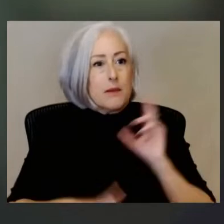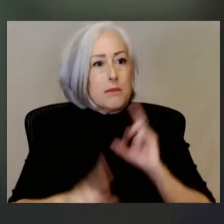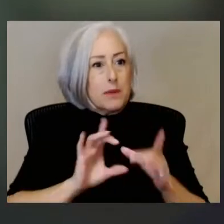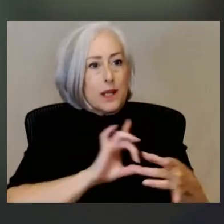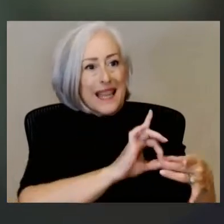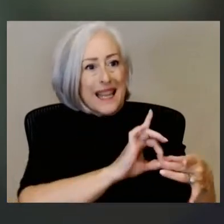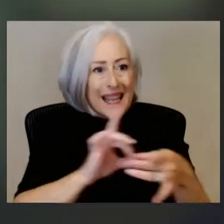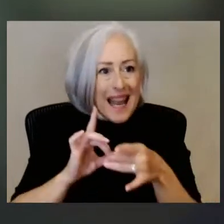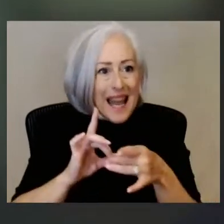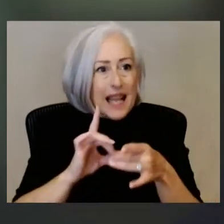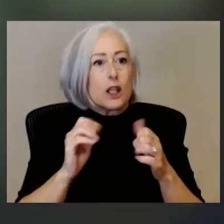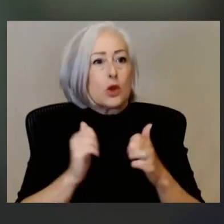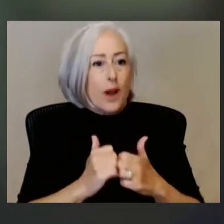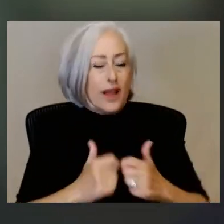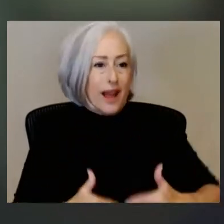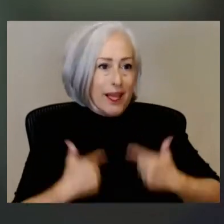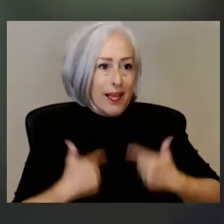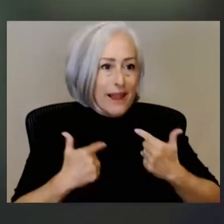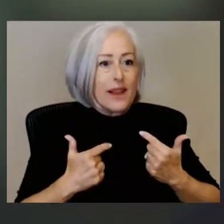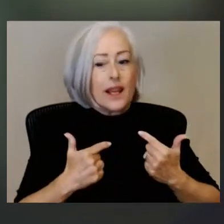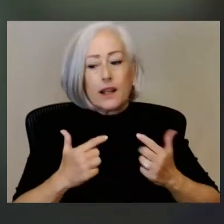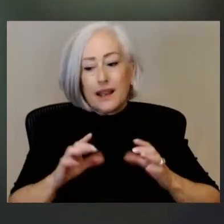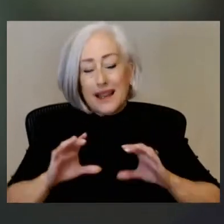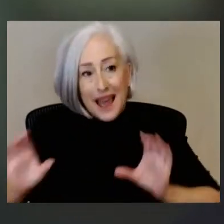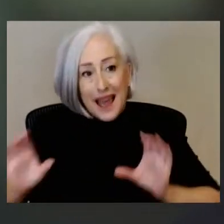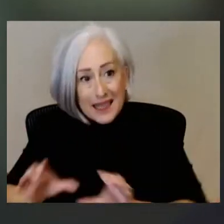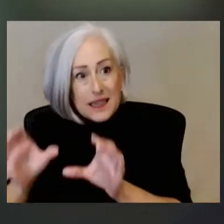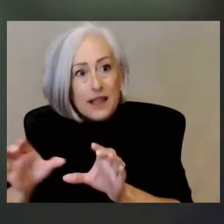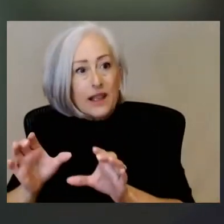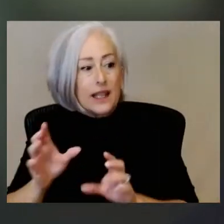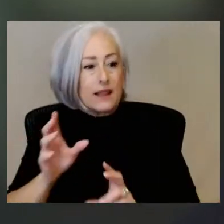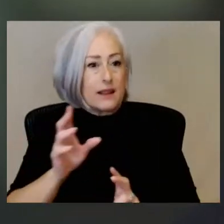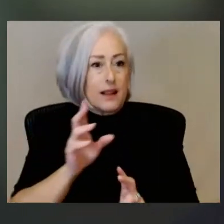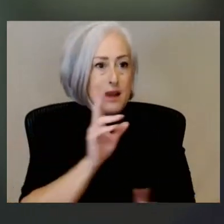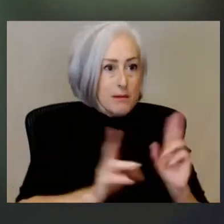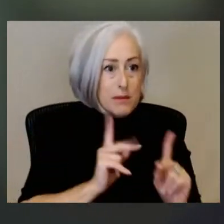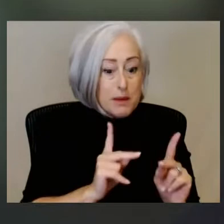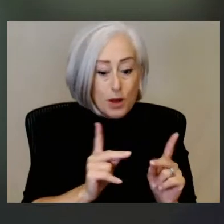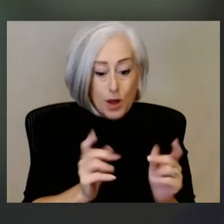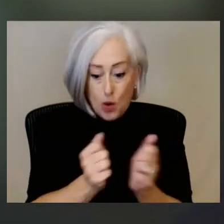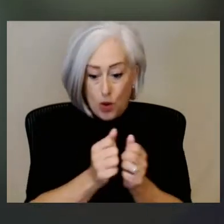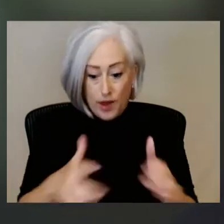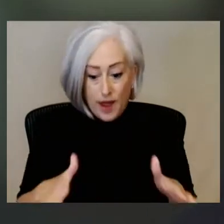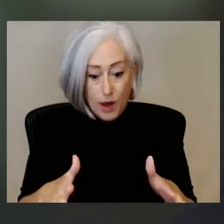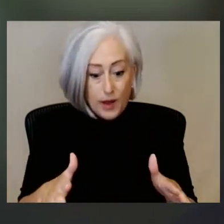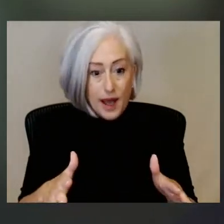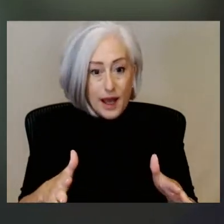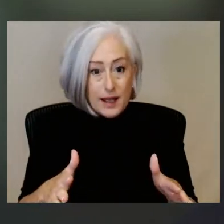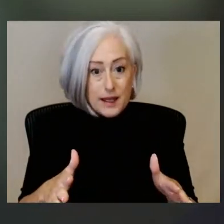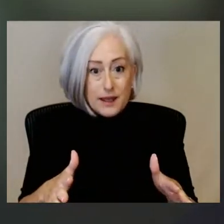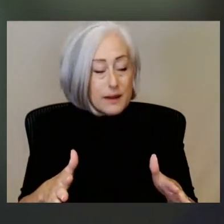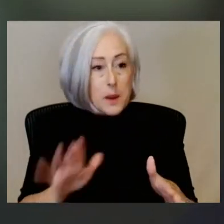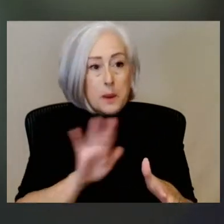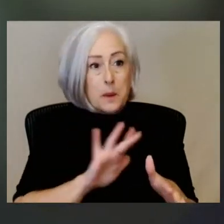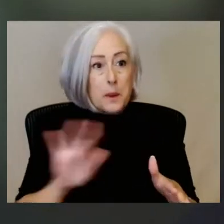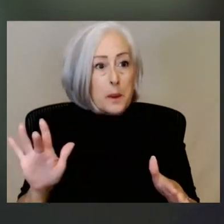living and activities and people, because without that, we saw that absolute nosedive.